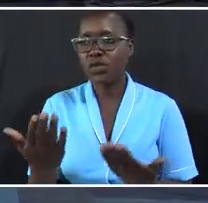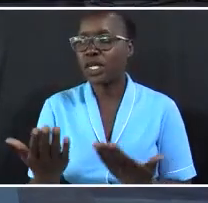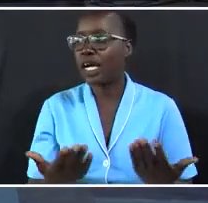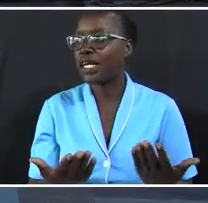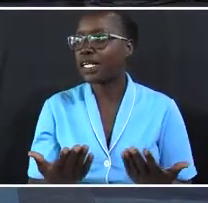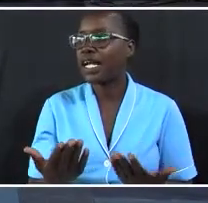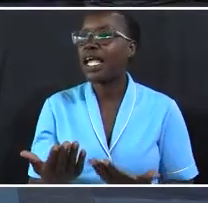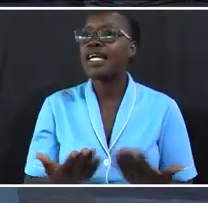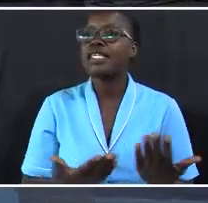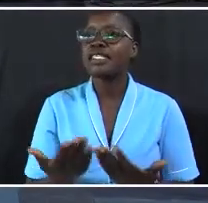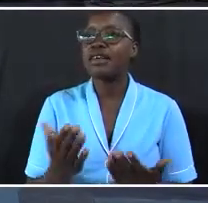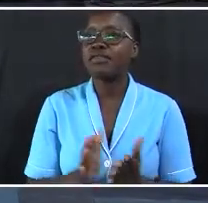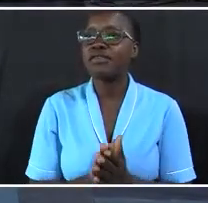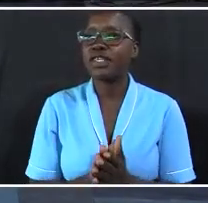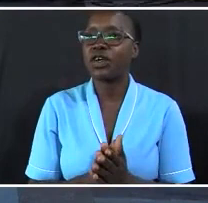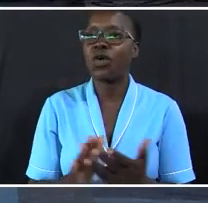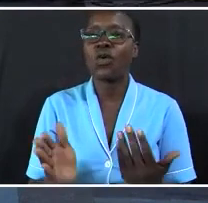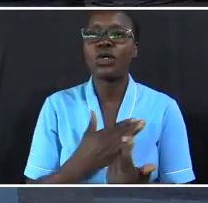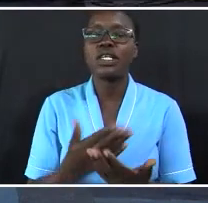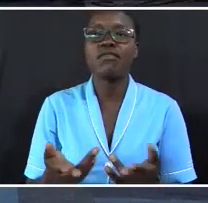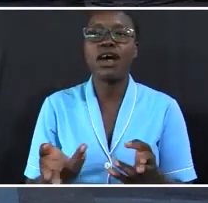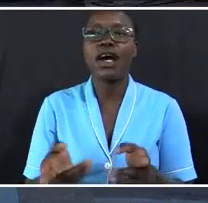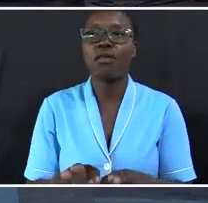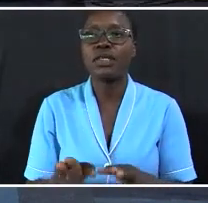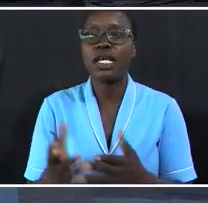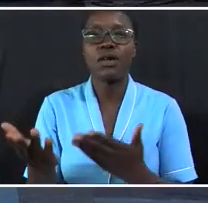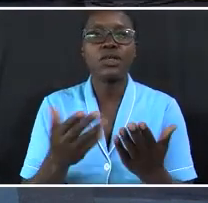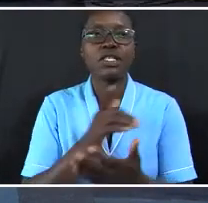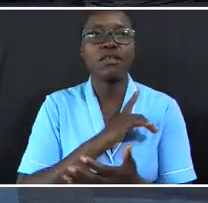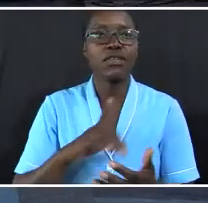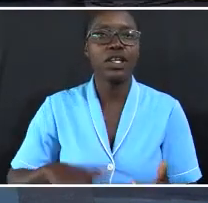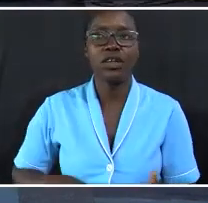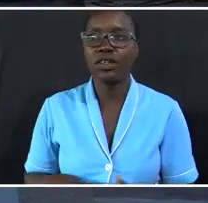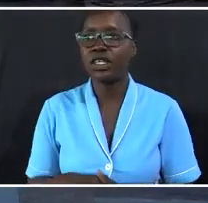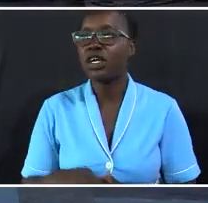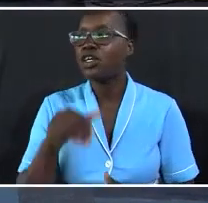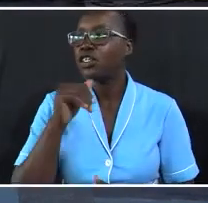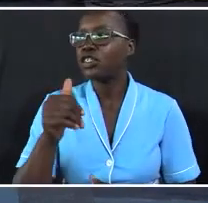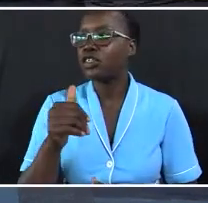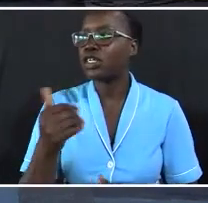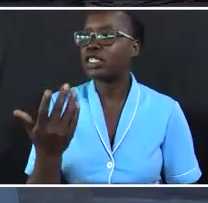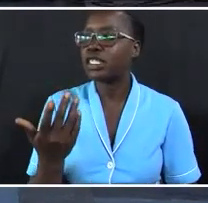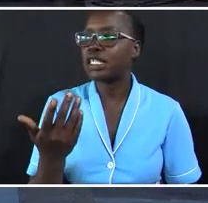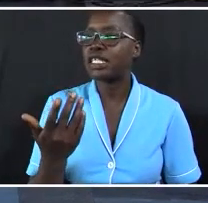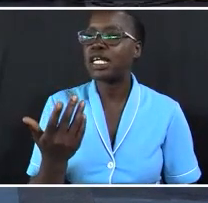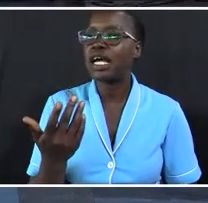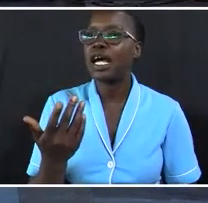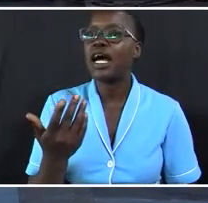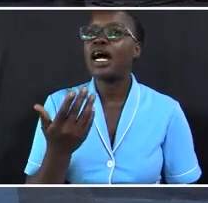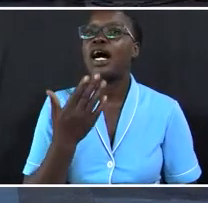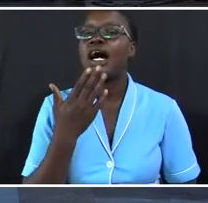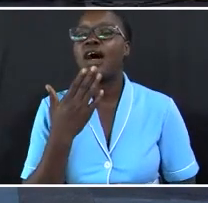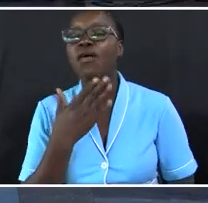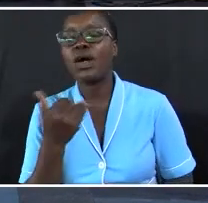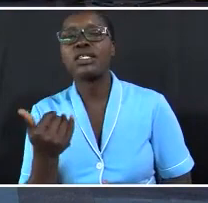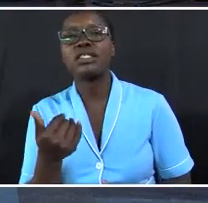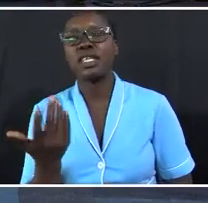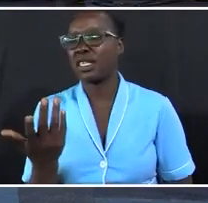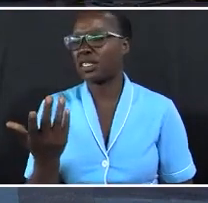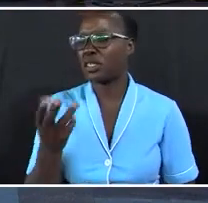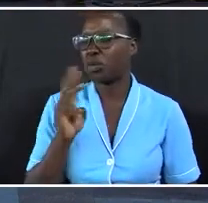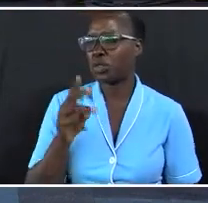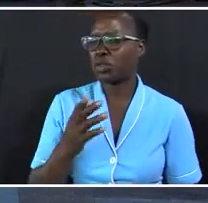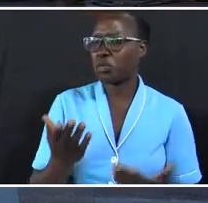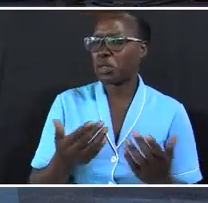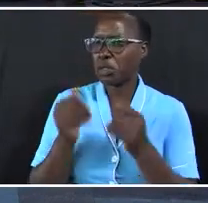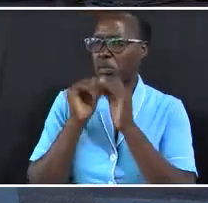means irregardless of what come, I will serve the Lord. Not because I want that water of mine to be blessed. It